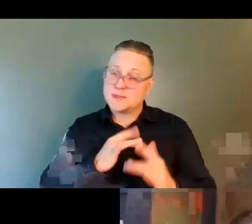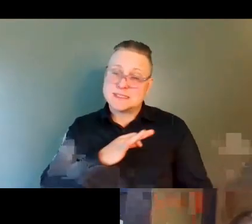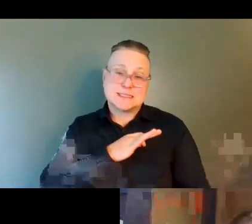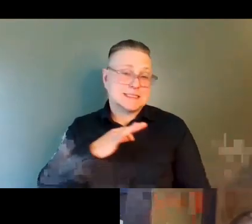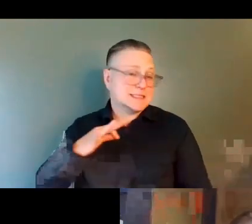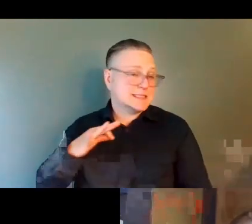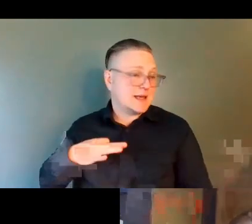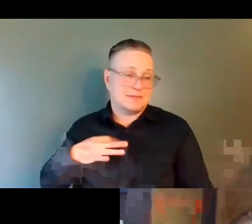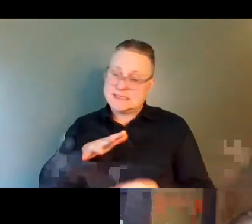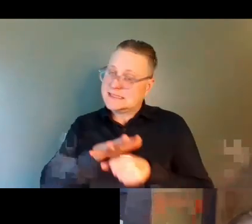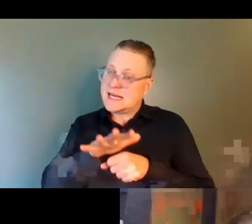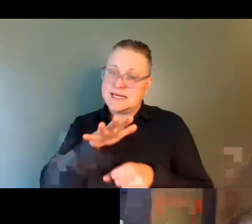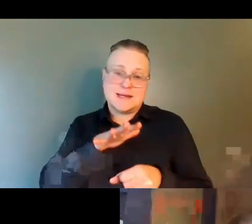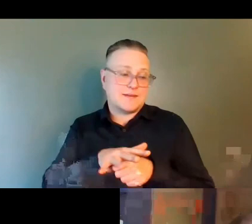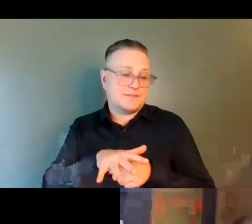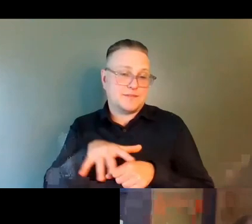particular area.